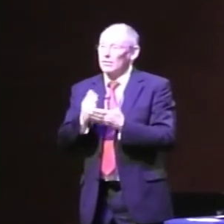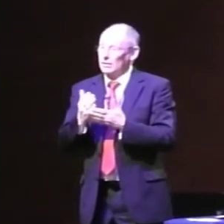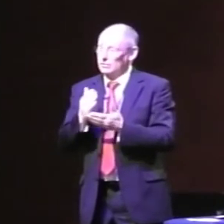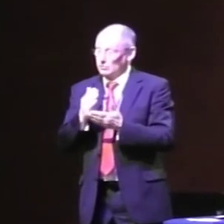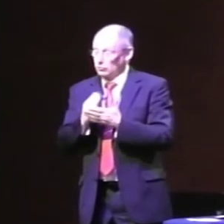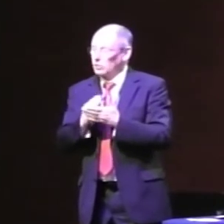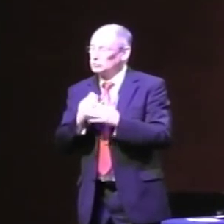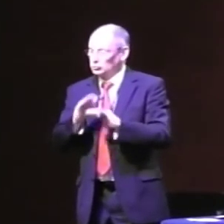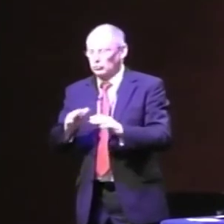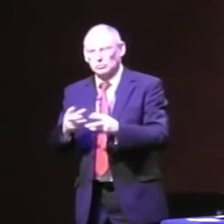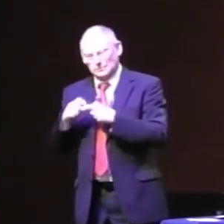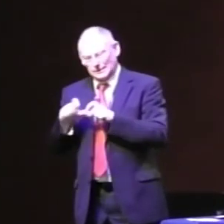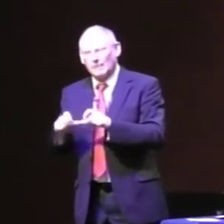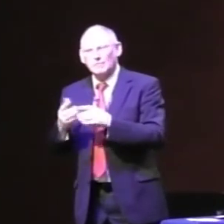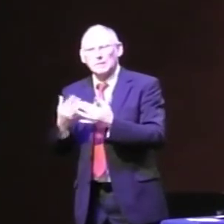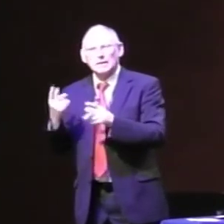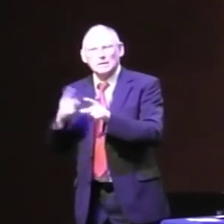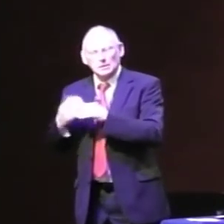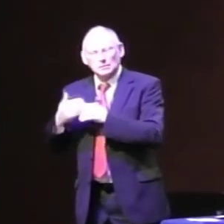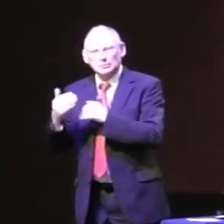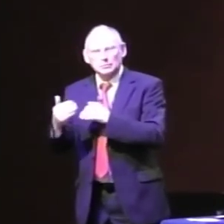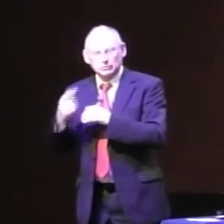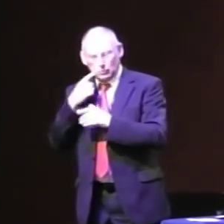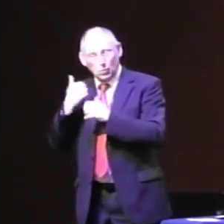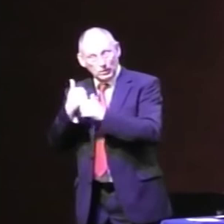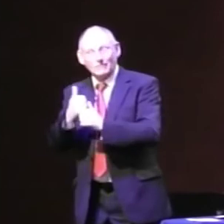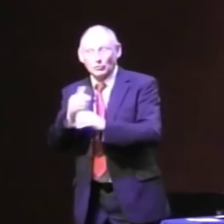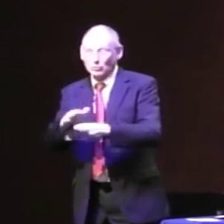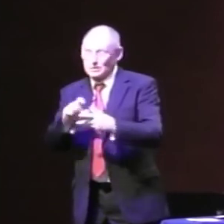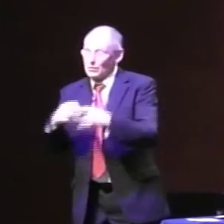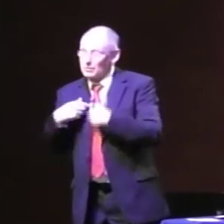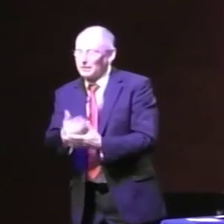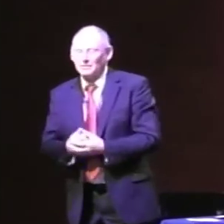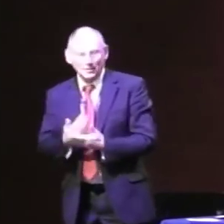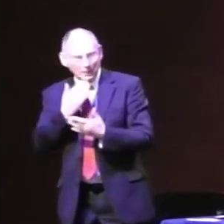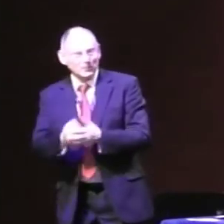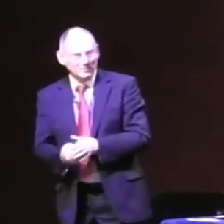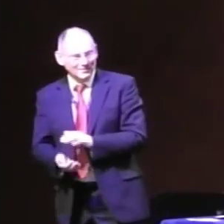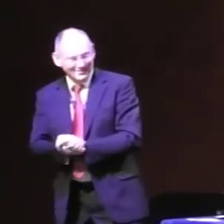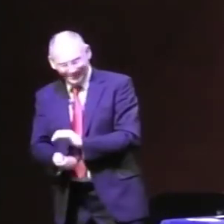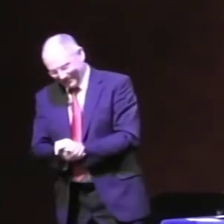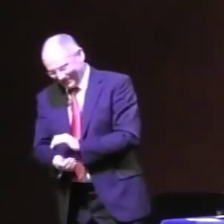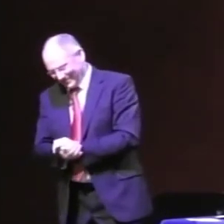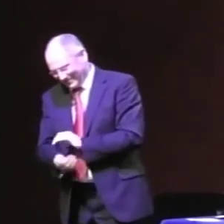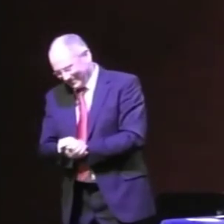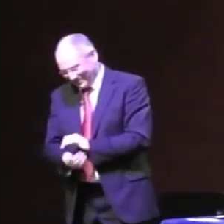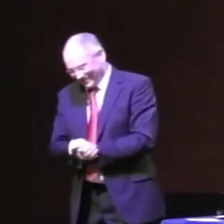children staying with them for many, many more years. So that's worth campaigning for. Thank you very much, Congress. Please support.